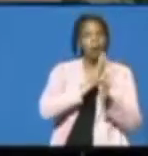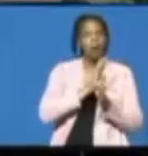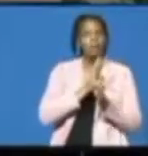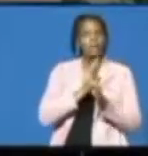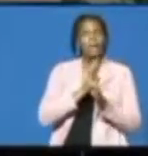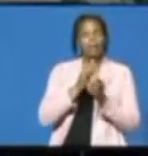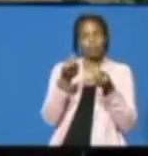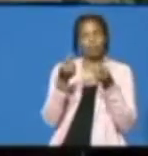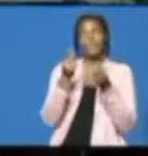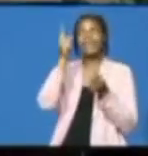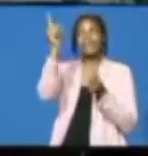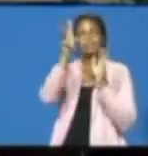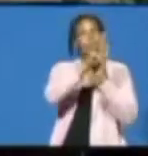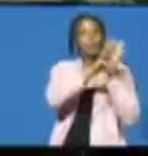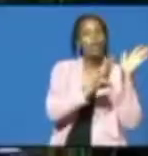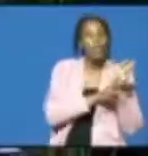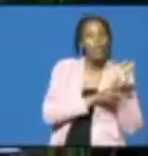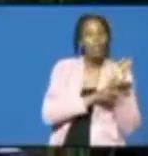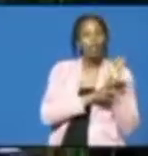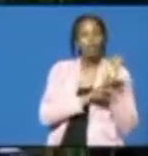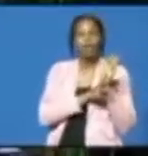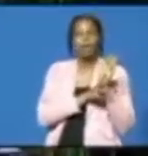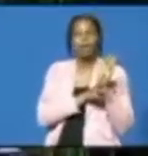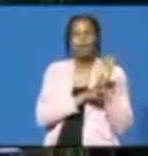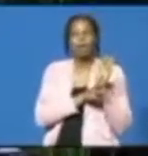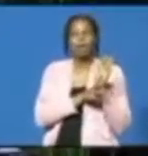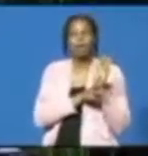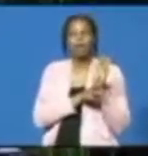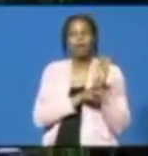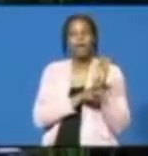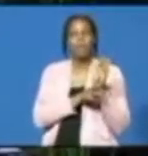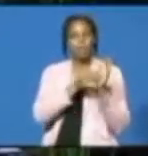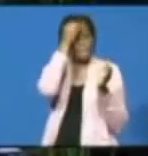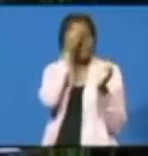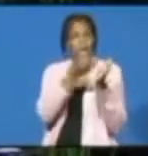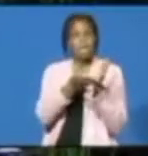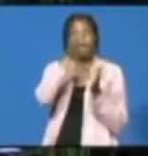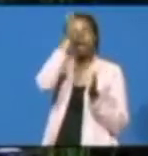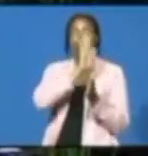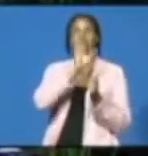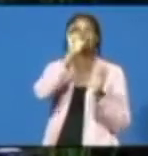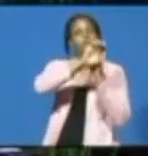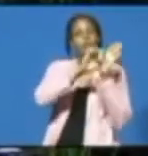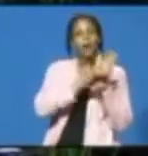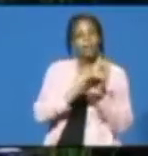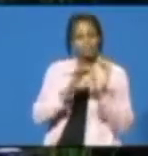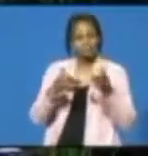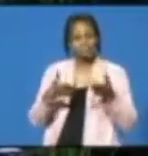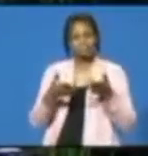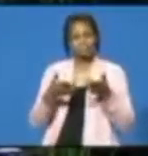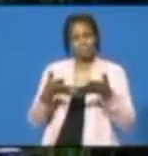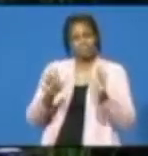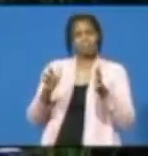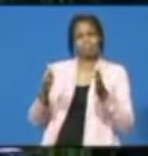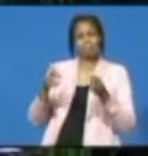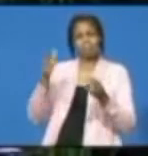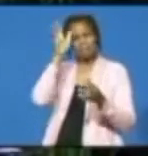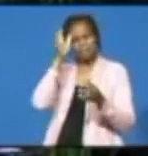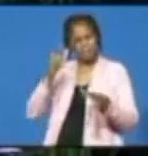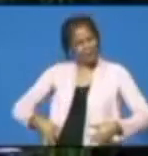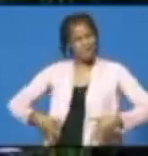will. I'm walking according to God's commandments. Let the devil be wrath.